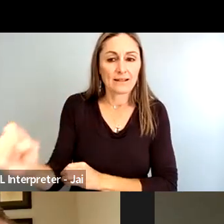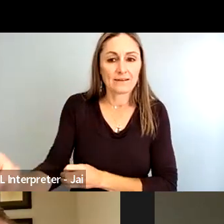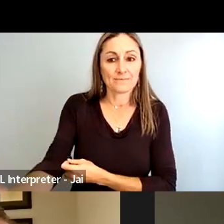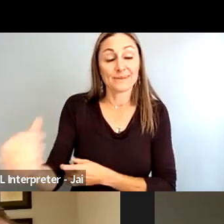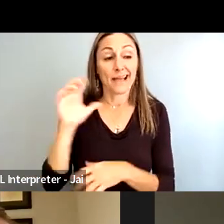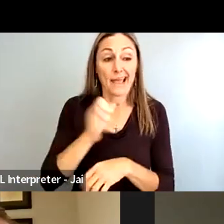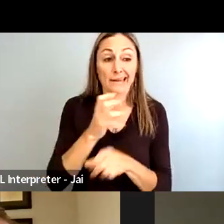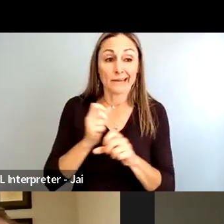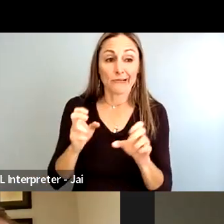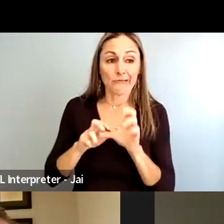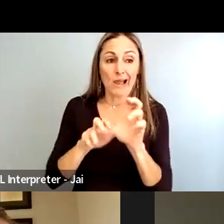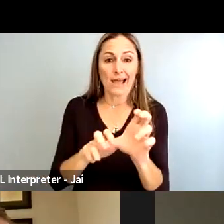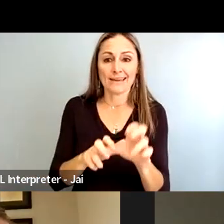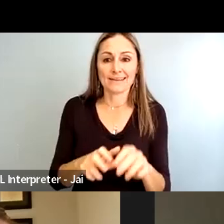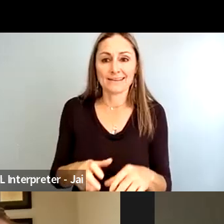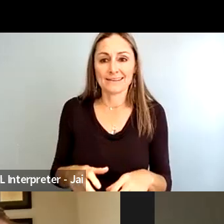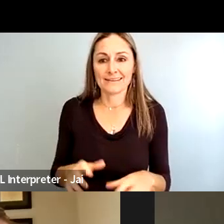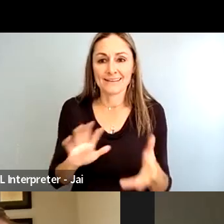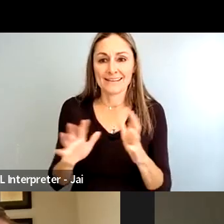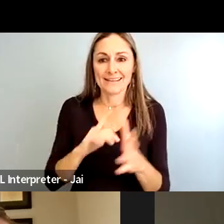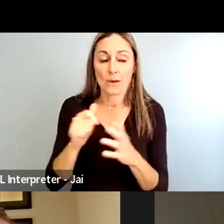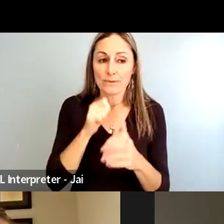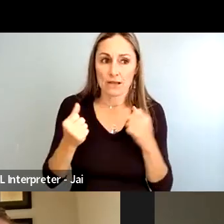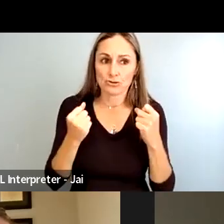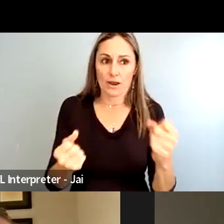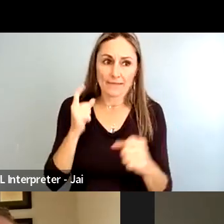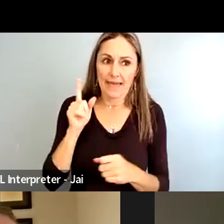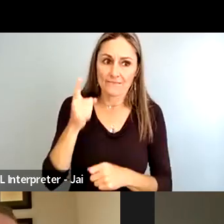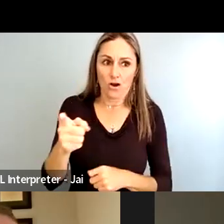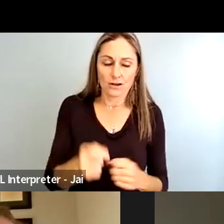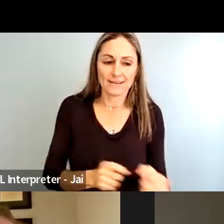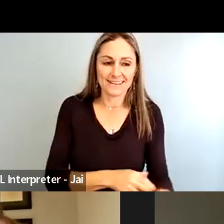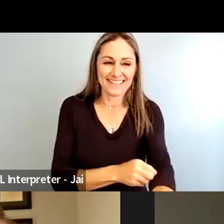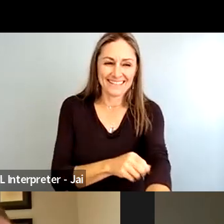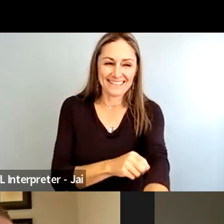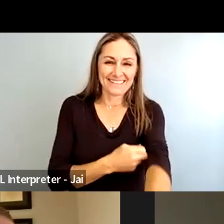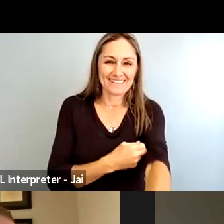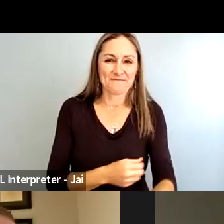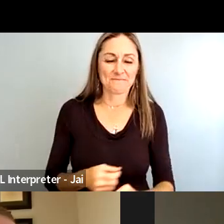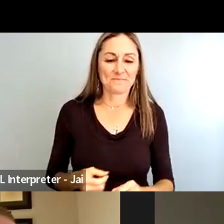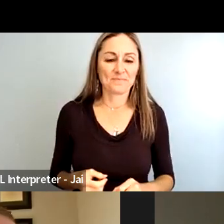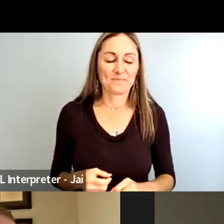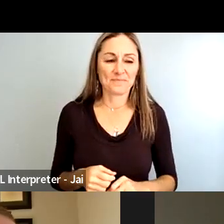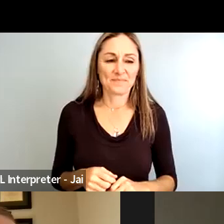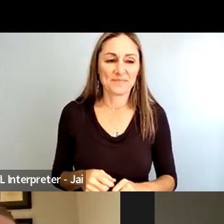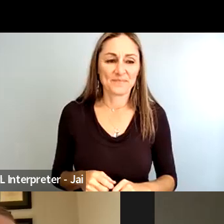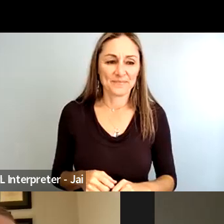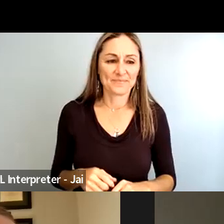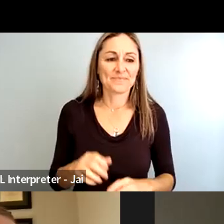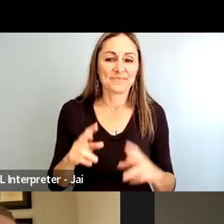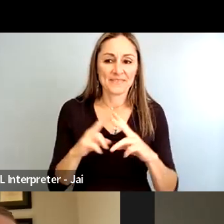ride because that was an hour and a half away, and I wasn't driving. Got it. Very